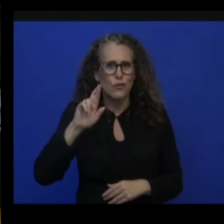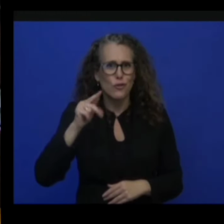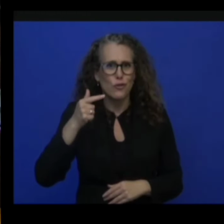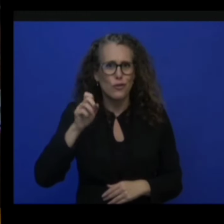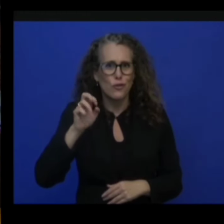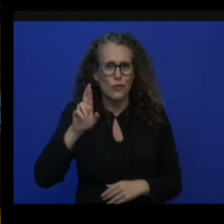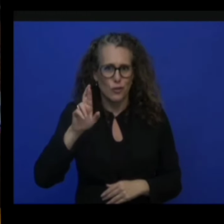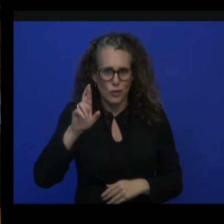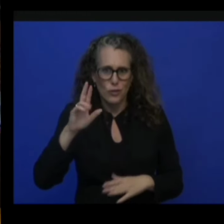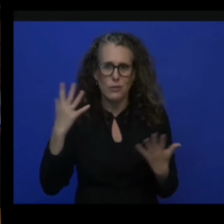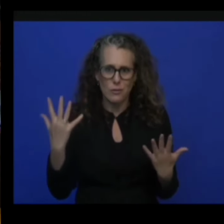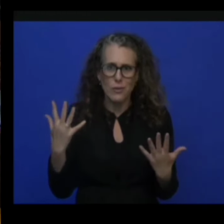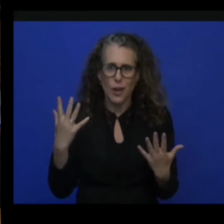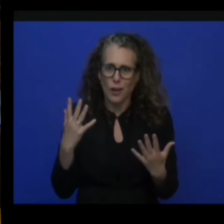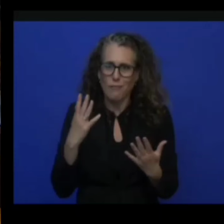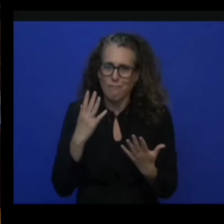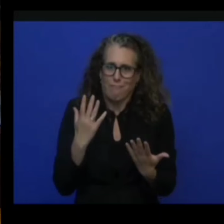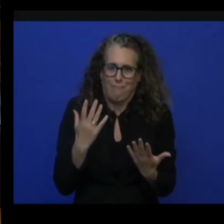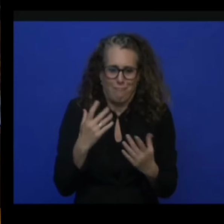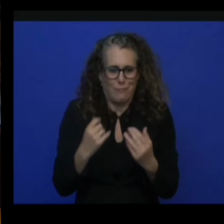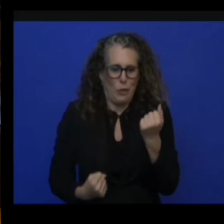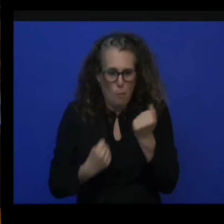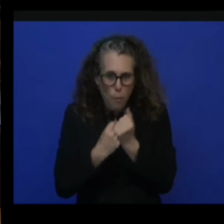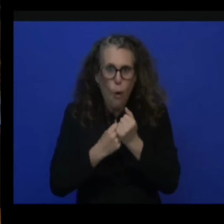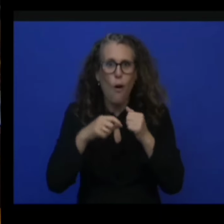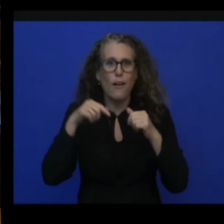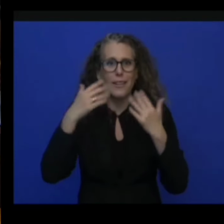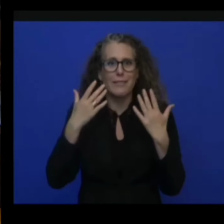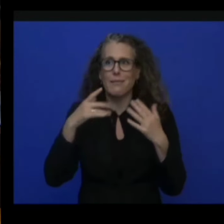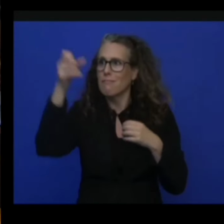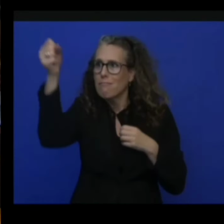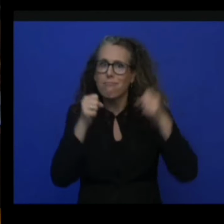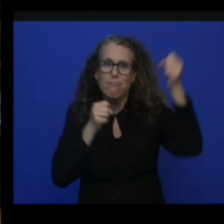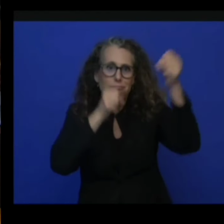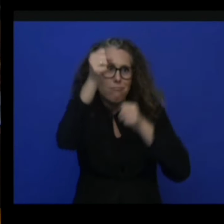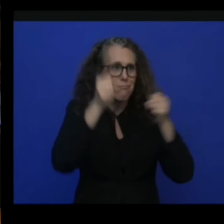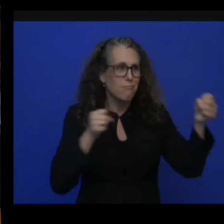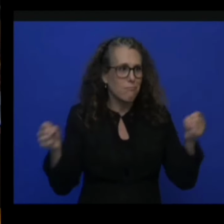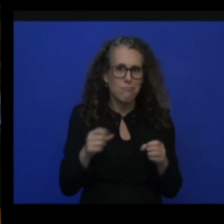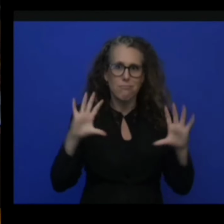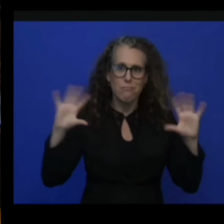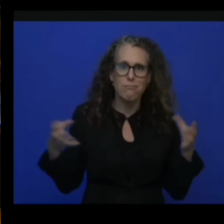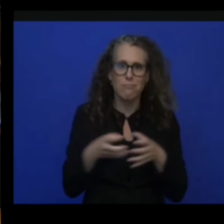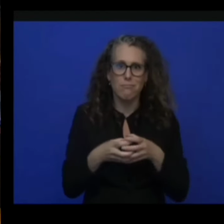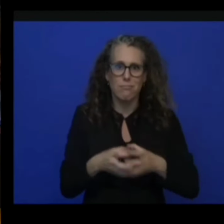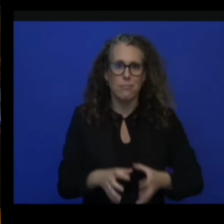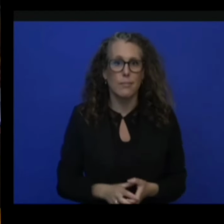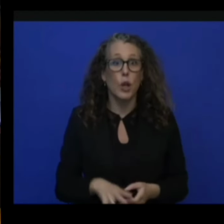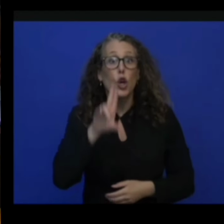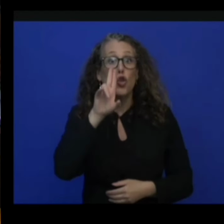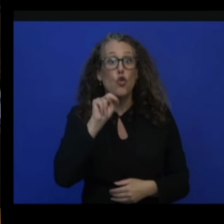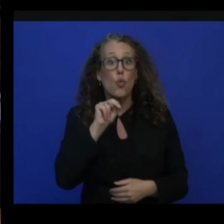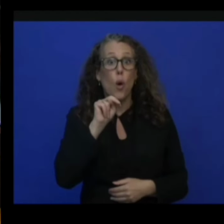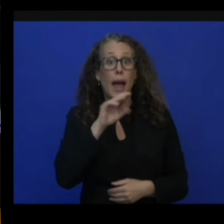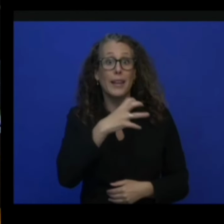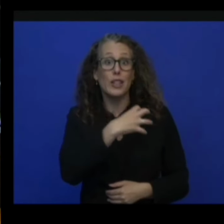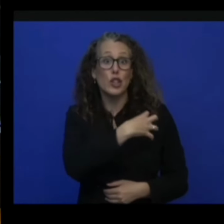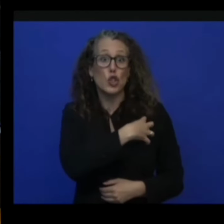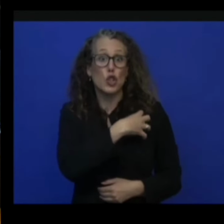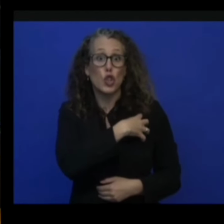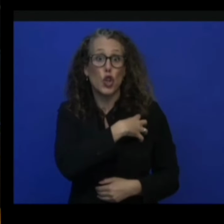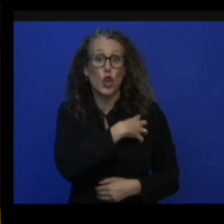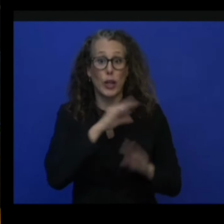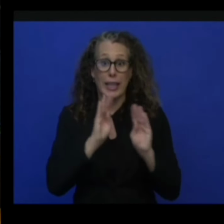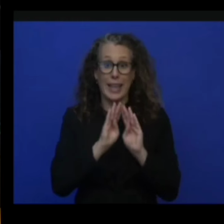system. Secondly, we do need meaningful reform of the UN Security Council. Critical to